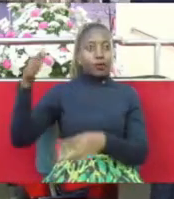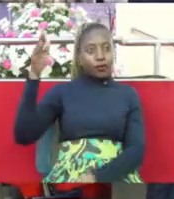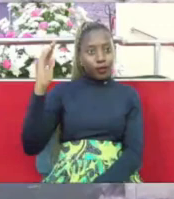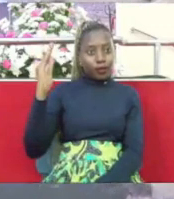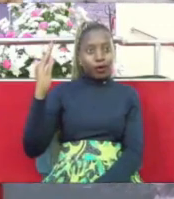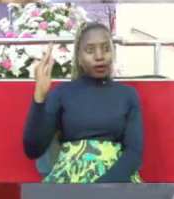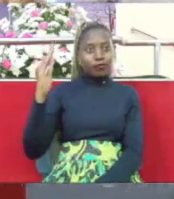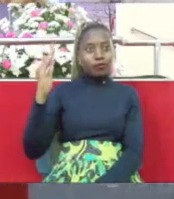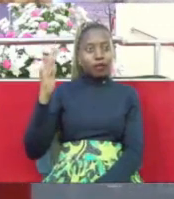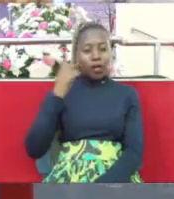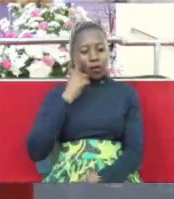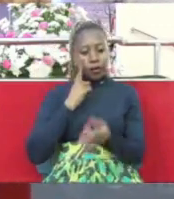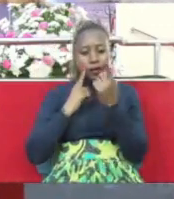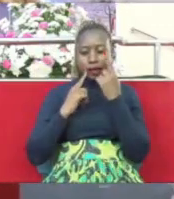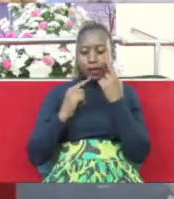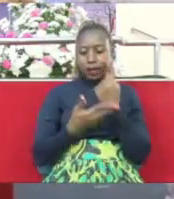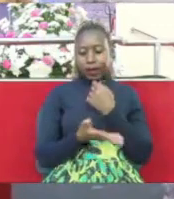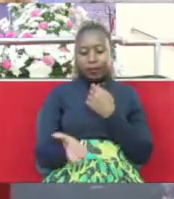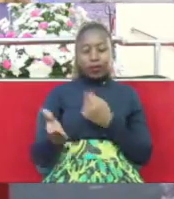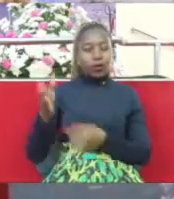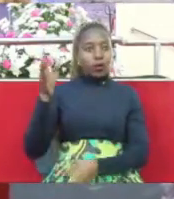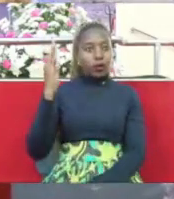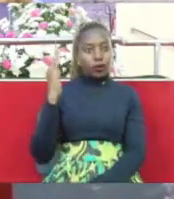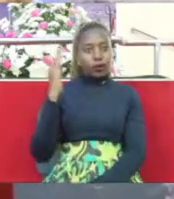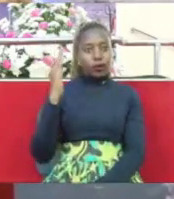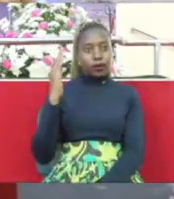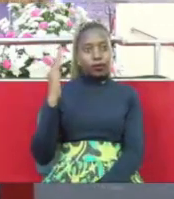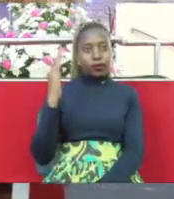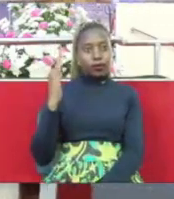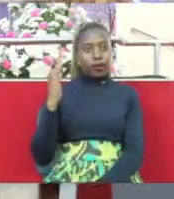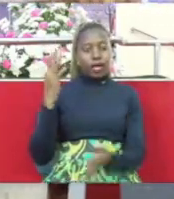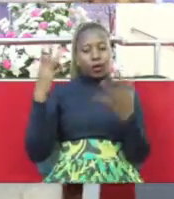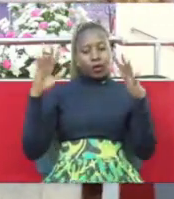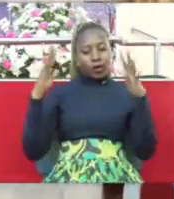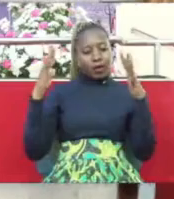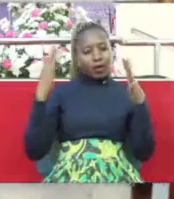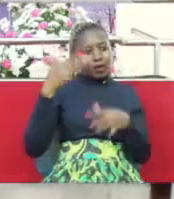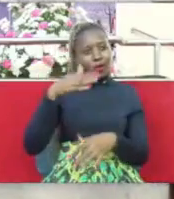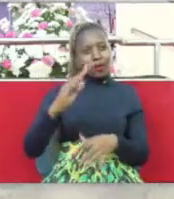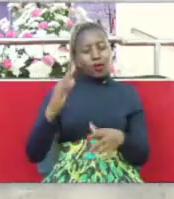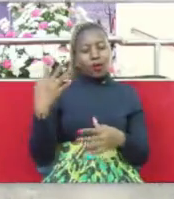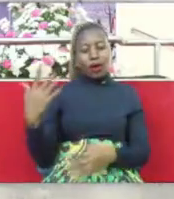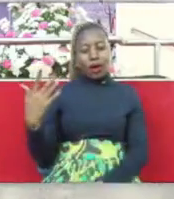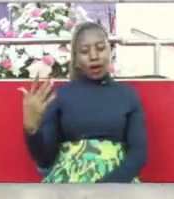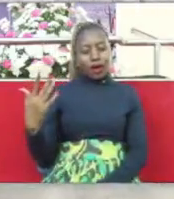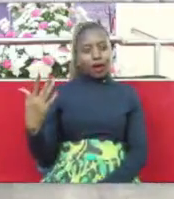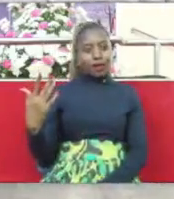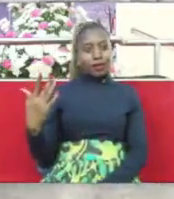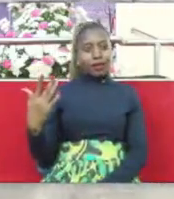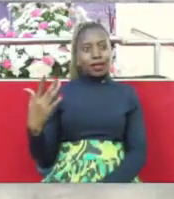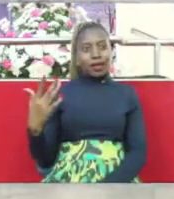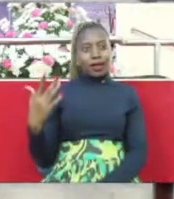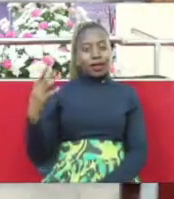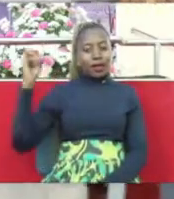would weep before the Lord. Ungelia sana mbele za Bwana. You would clap your hands in an electric way because you did not have electric instruments.